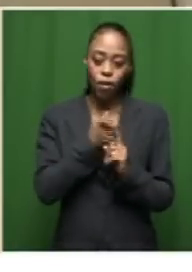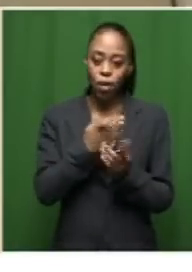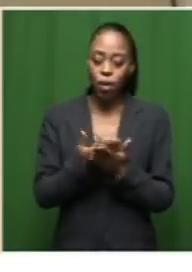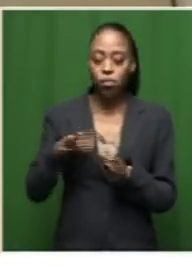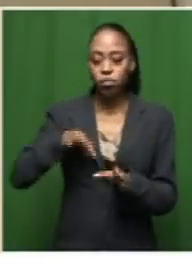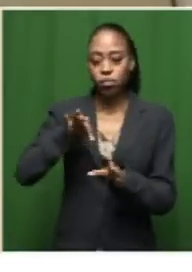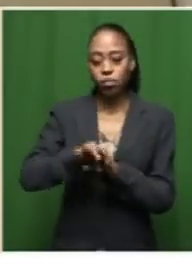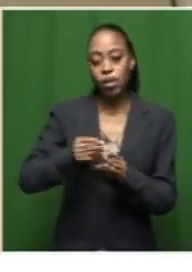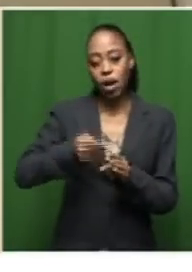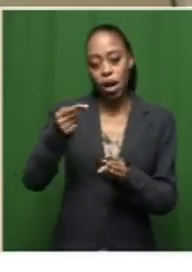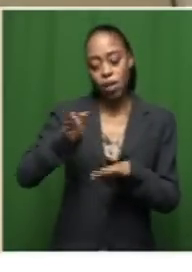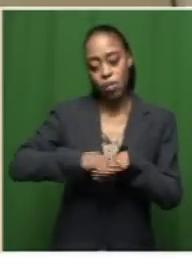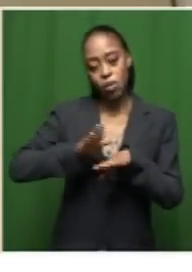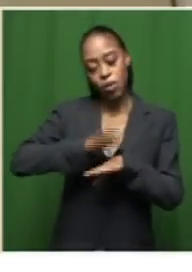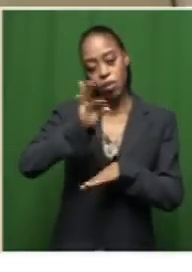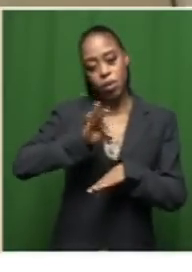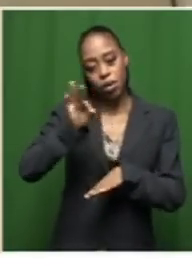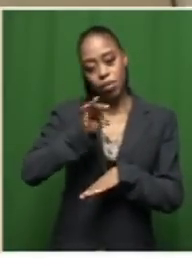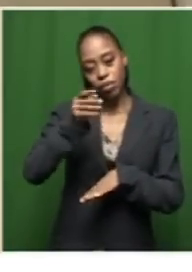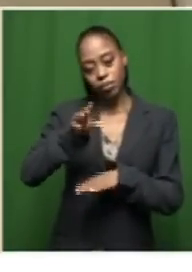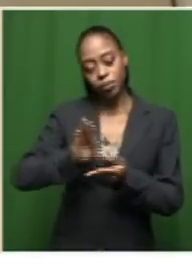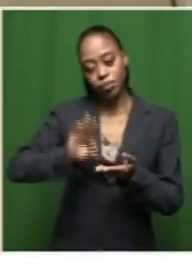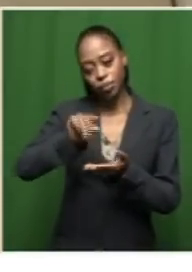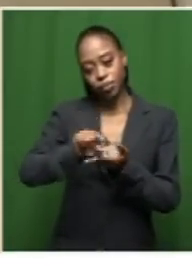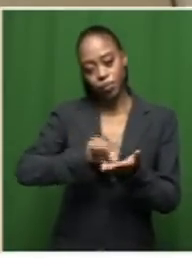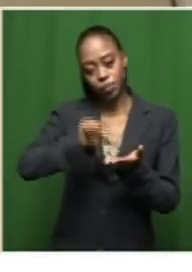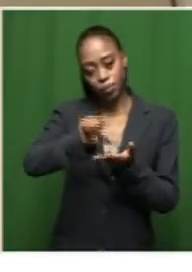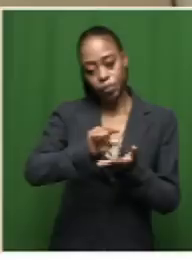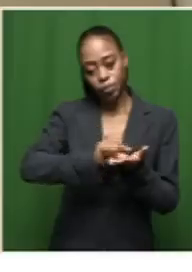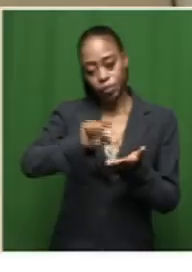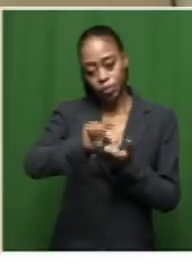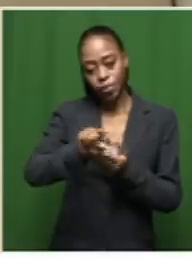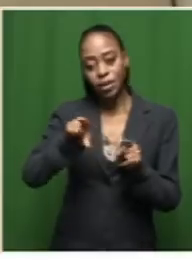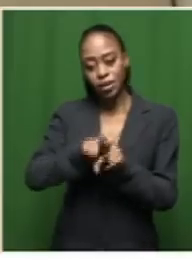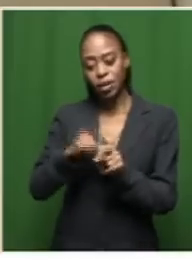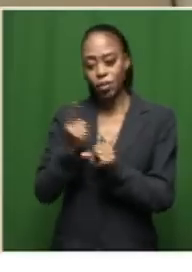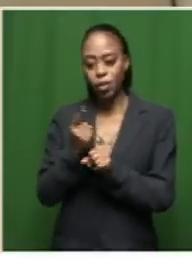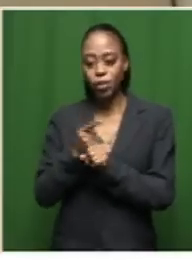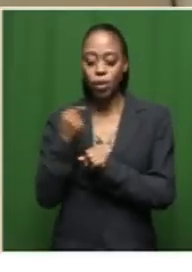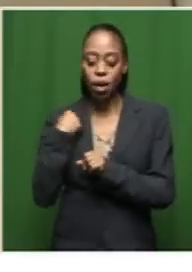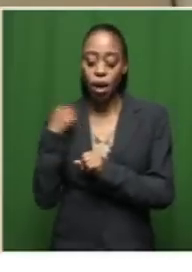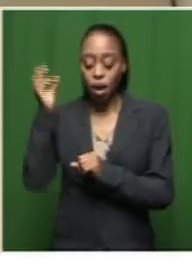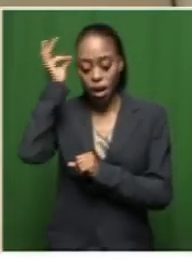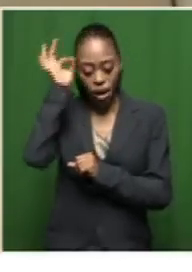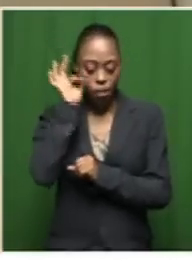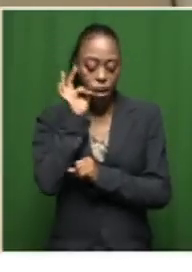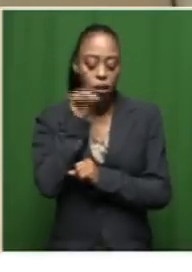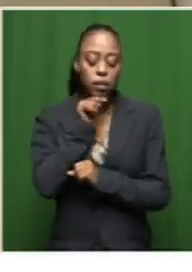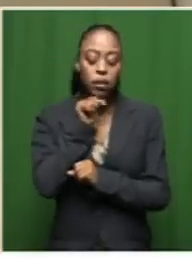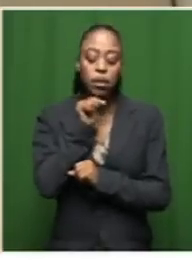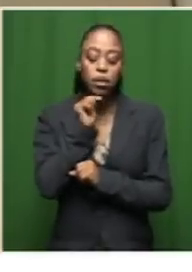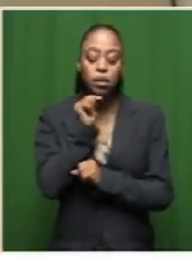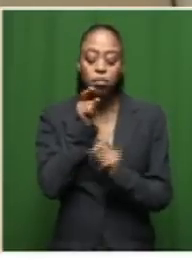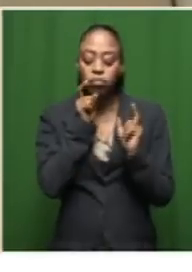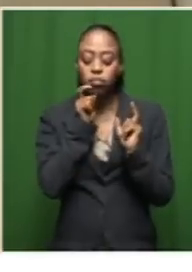to contribute higher percentages in there. And they also have an interest in the fact that